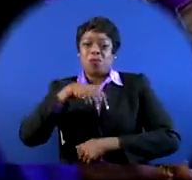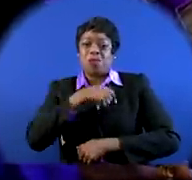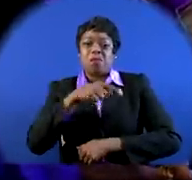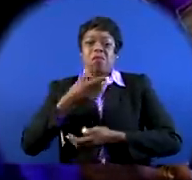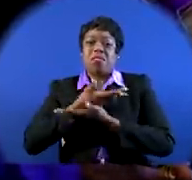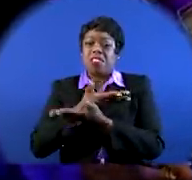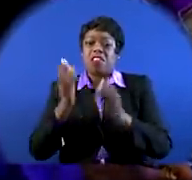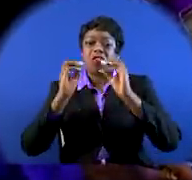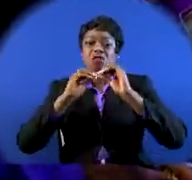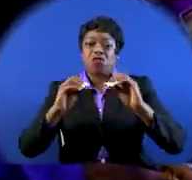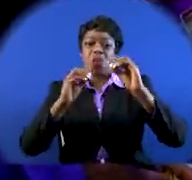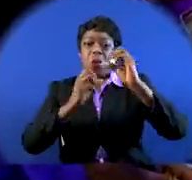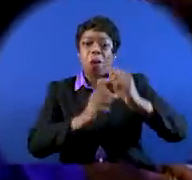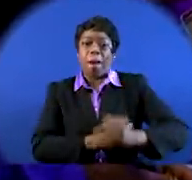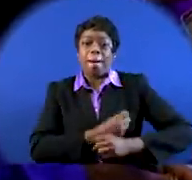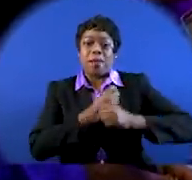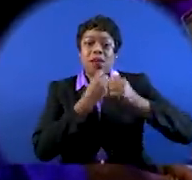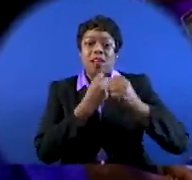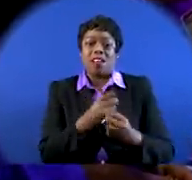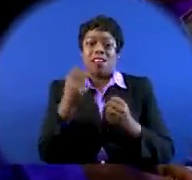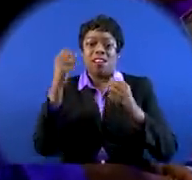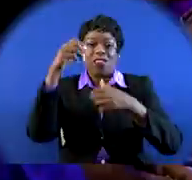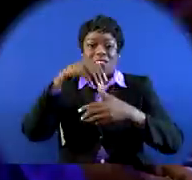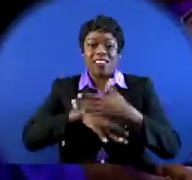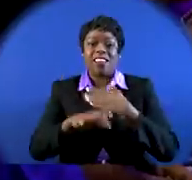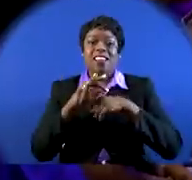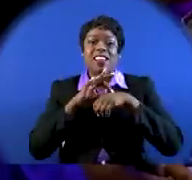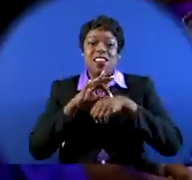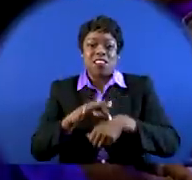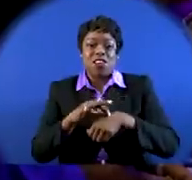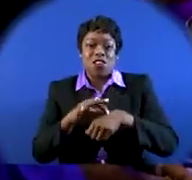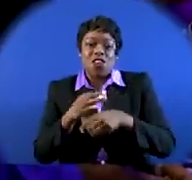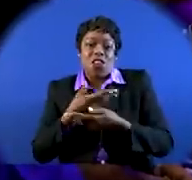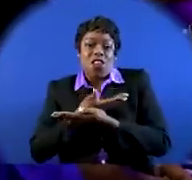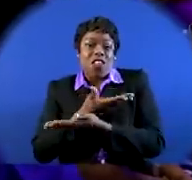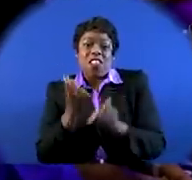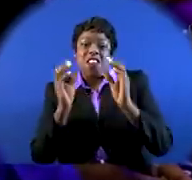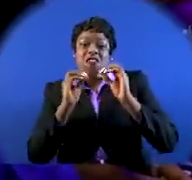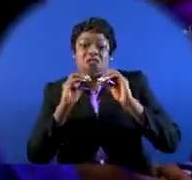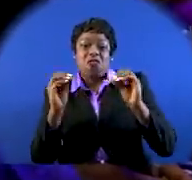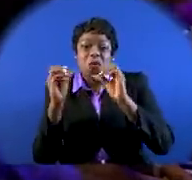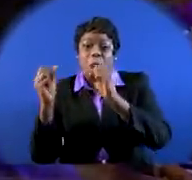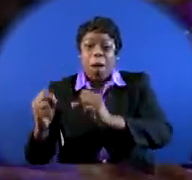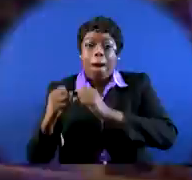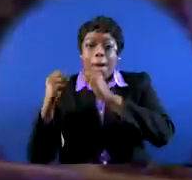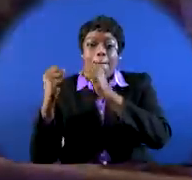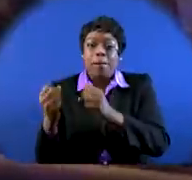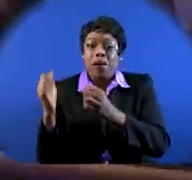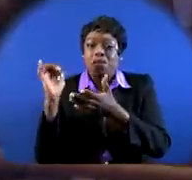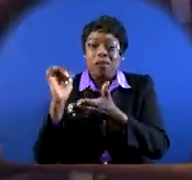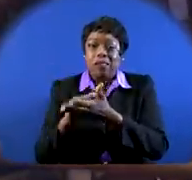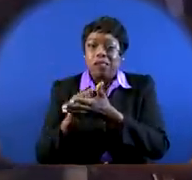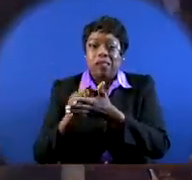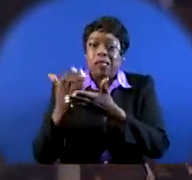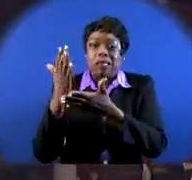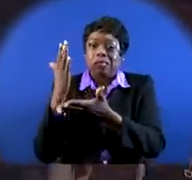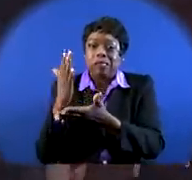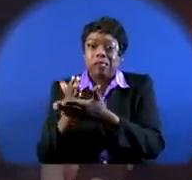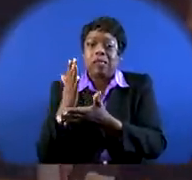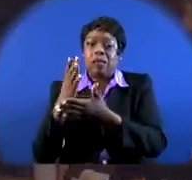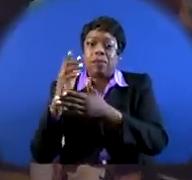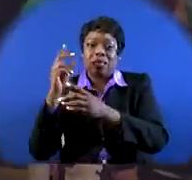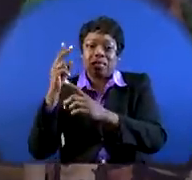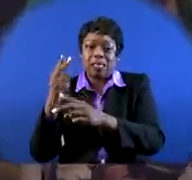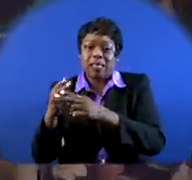no power in earth, and there is no power that is not subject to the name of